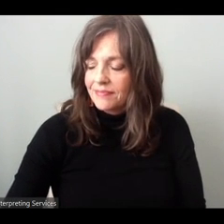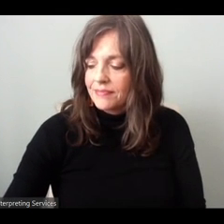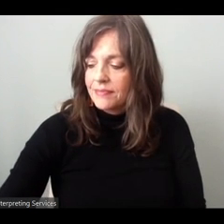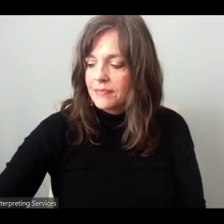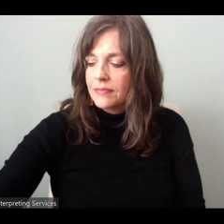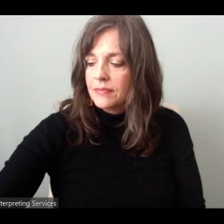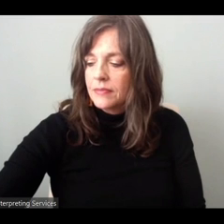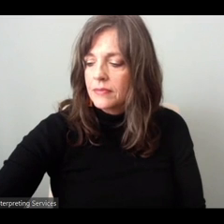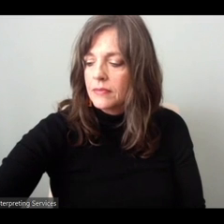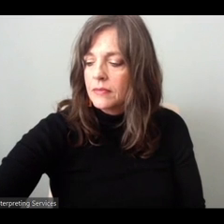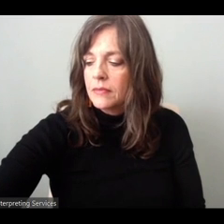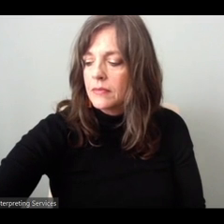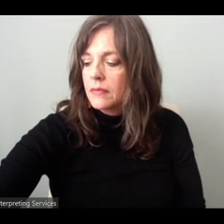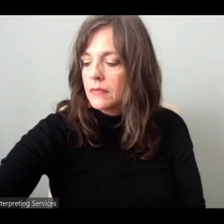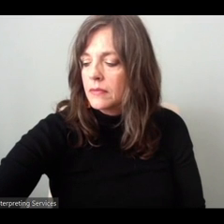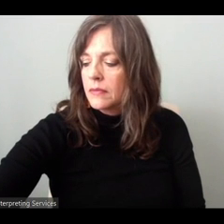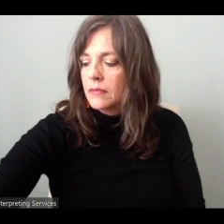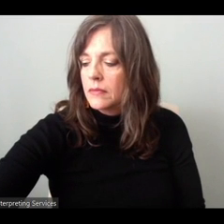This is Laura.